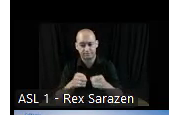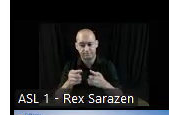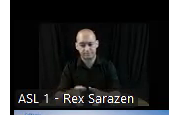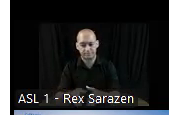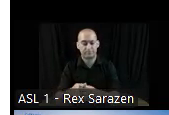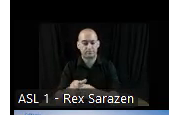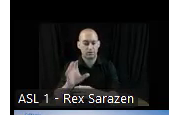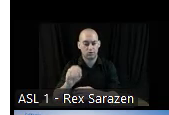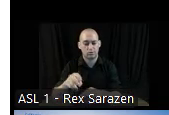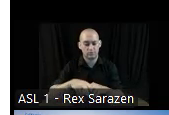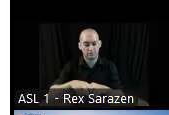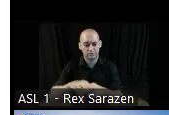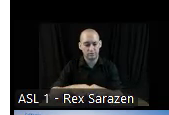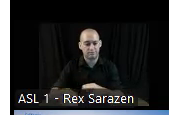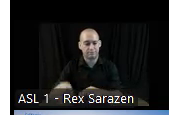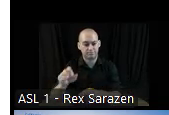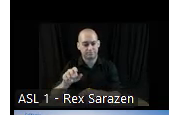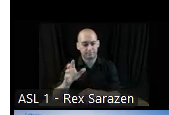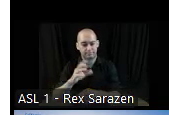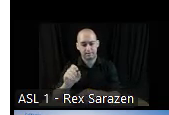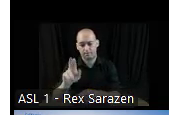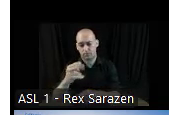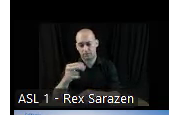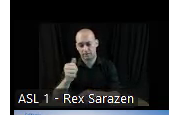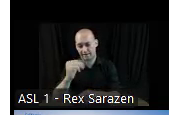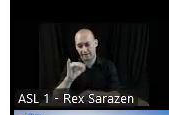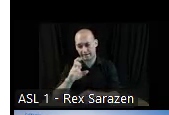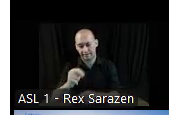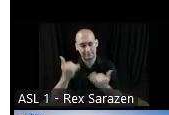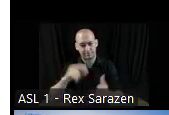Co-Chair, Bertha Hayden. I'll go ahead and pass it over to the chairs.